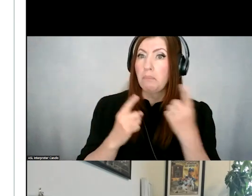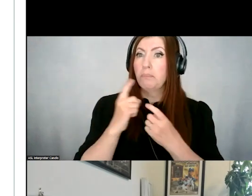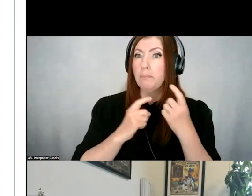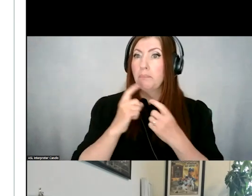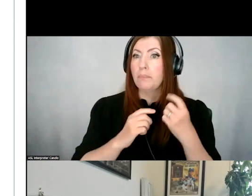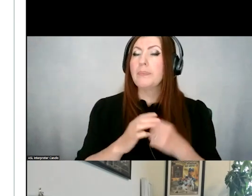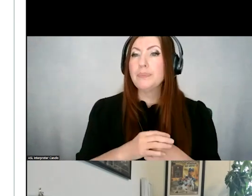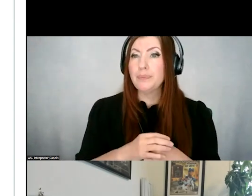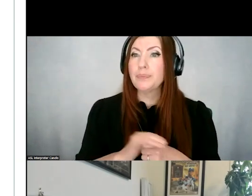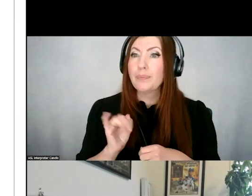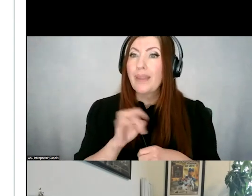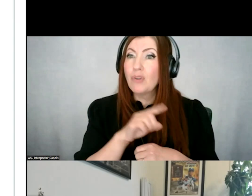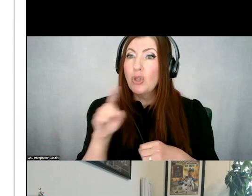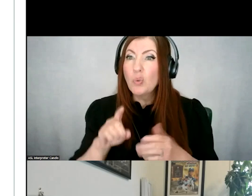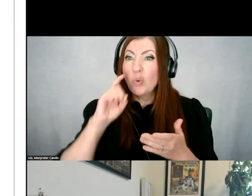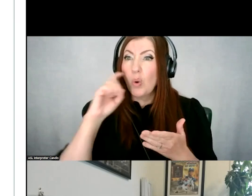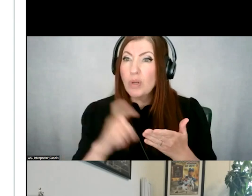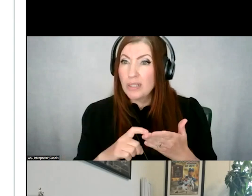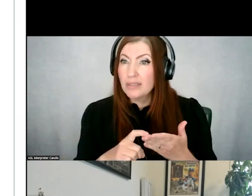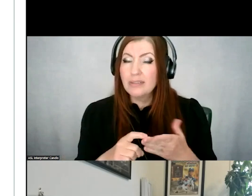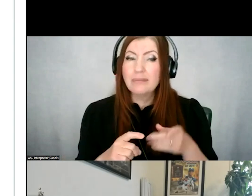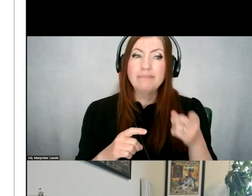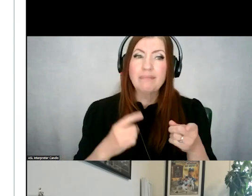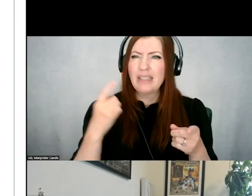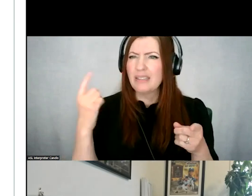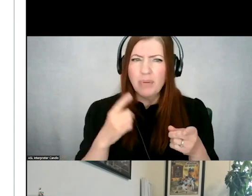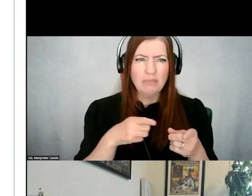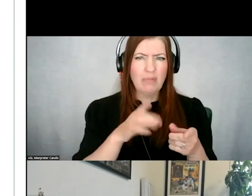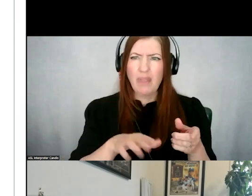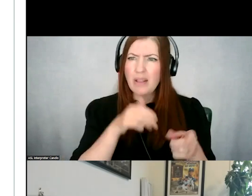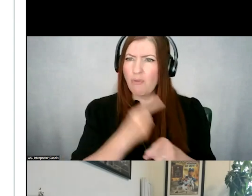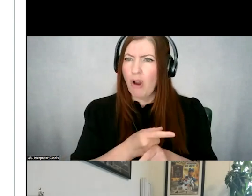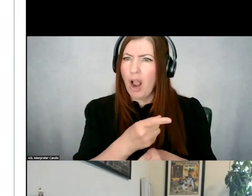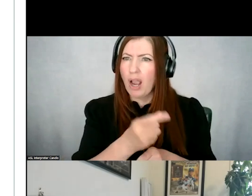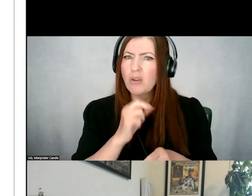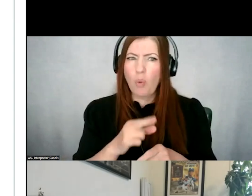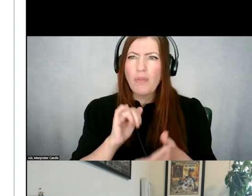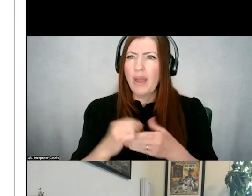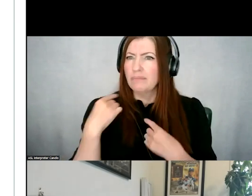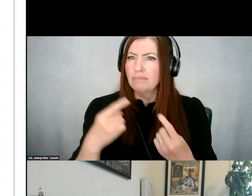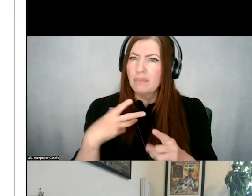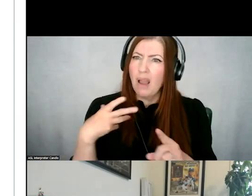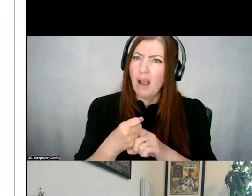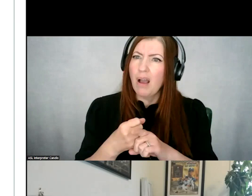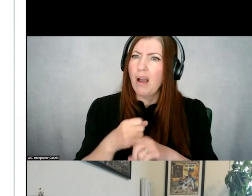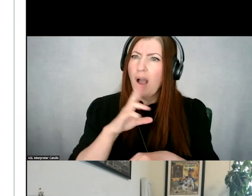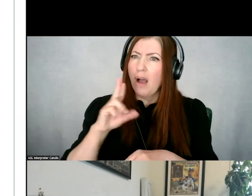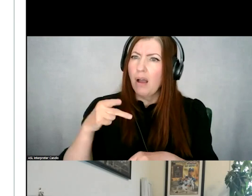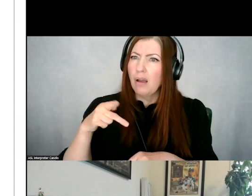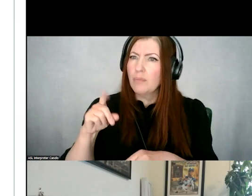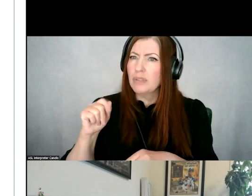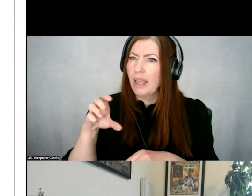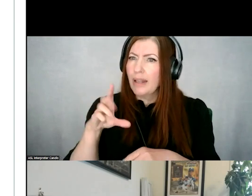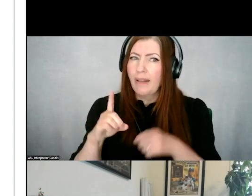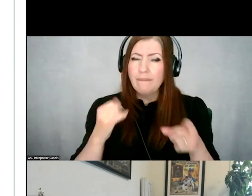If you ever find that something is incorrect or has been updated, so maybe a phone number has changed and